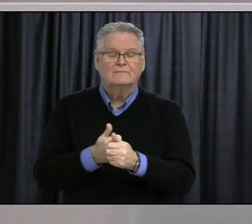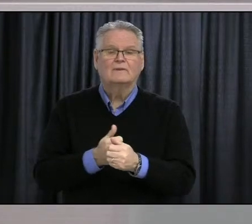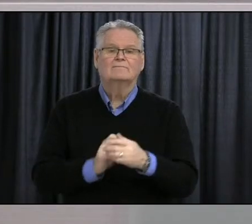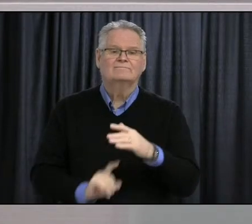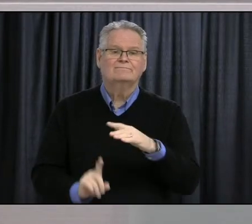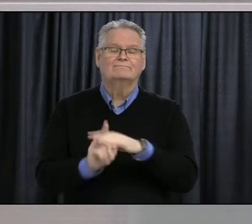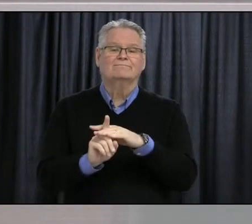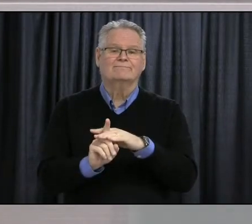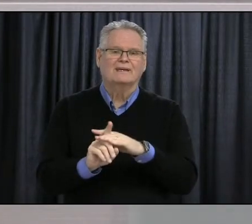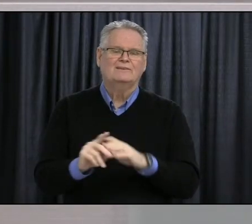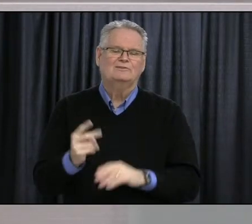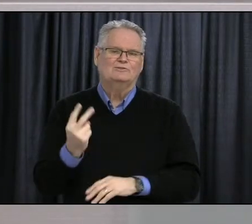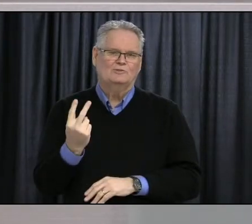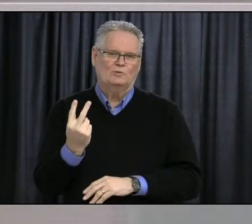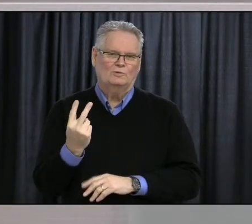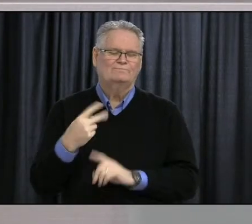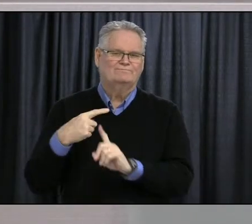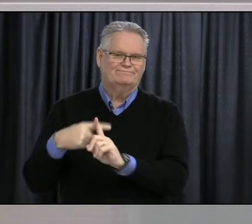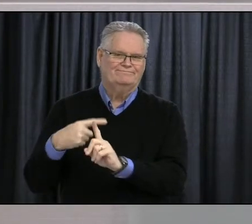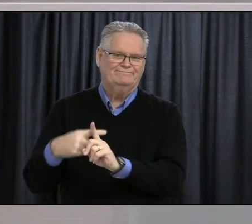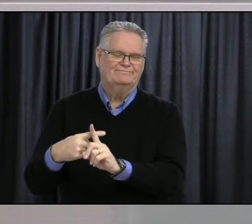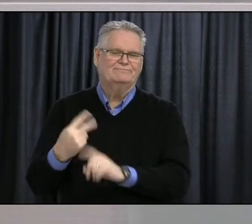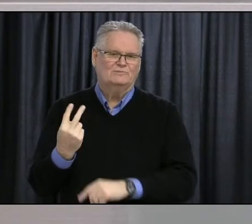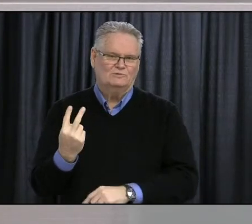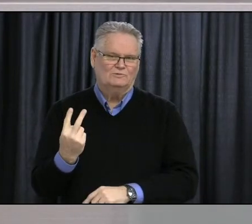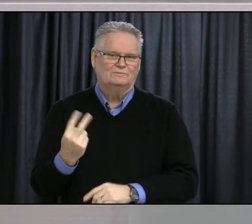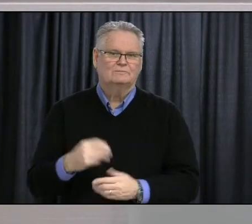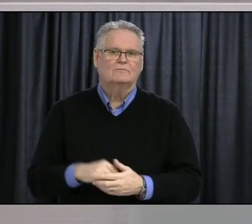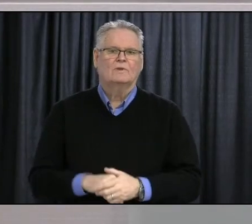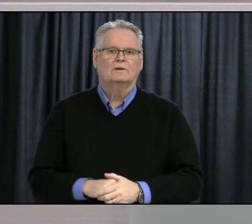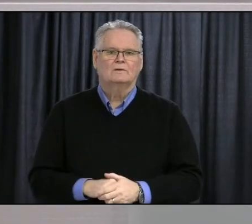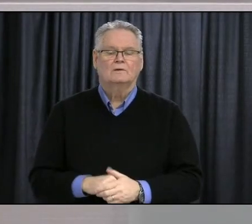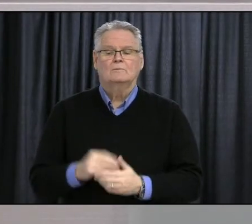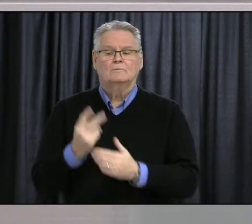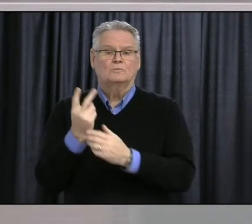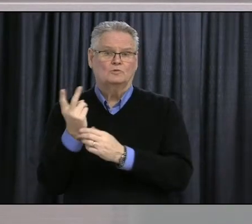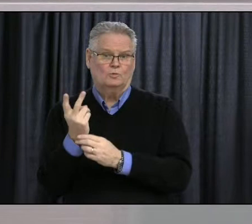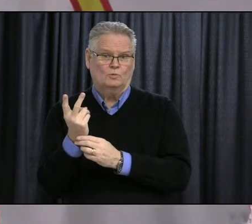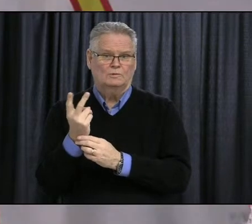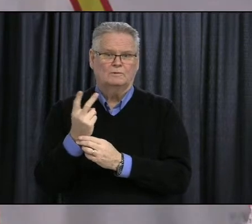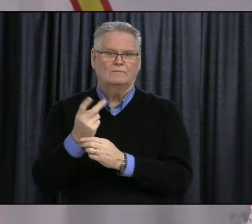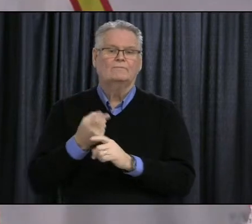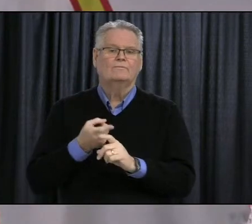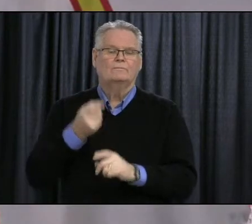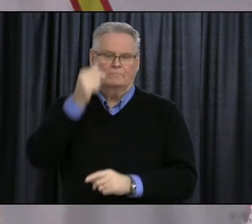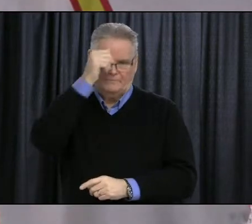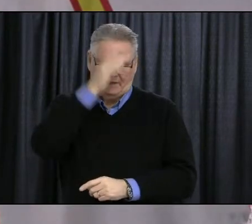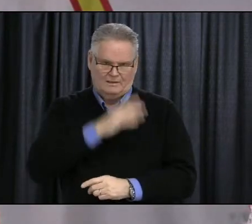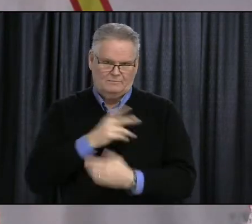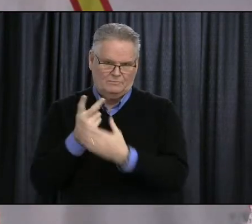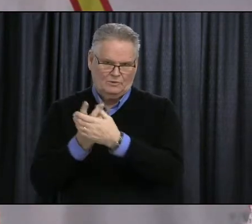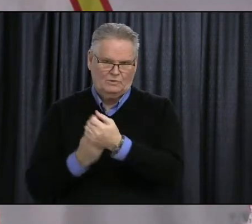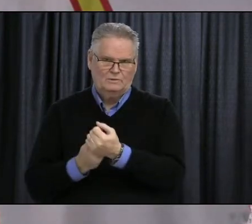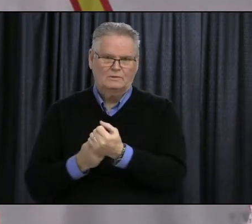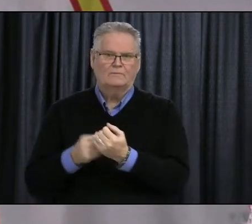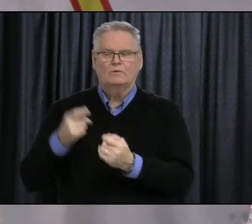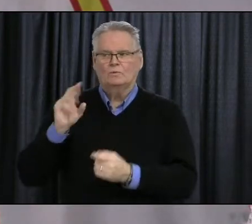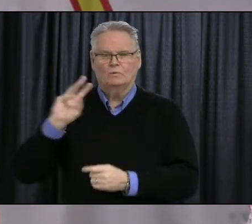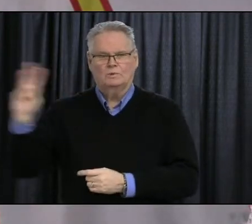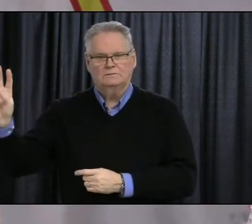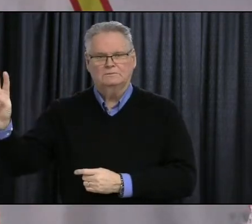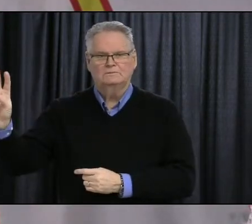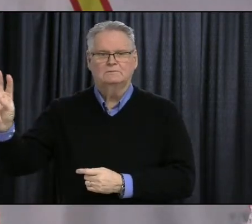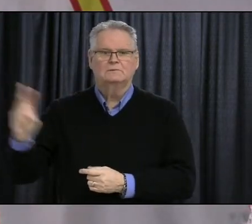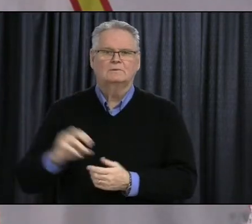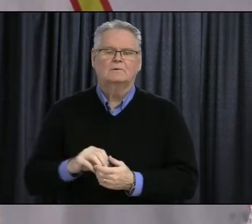of COVID-19 in our province. Both are male in the Western Health Region, one between the ages of 50 and 59, and one